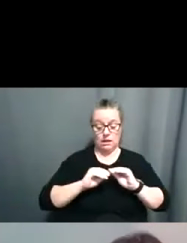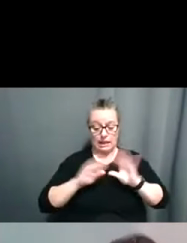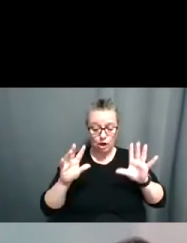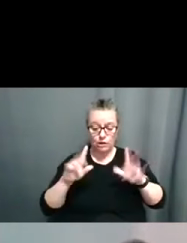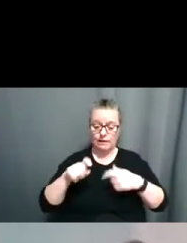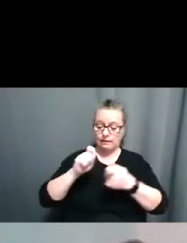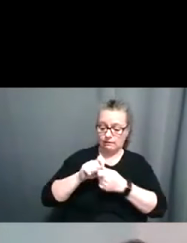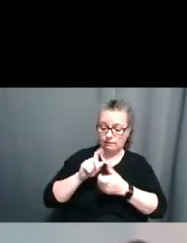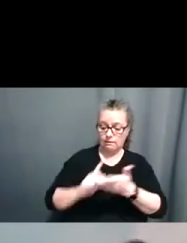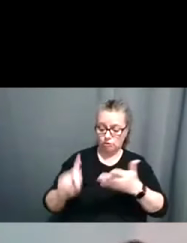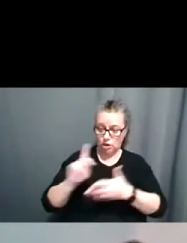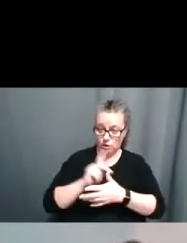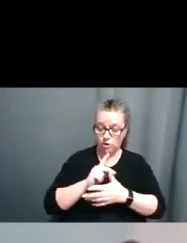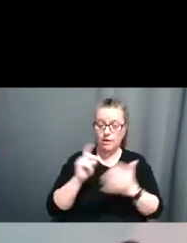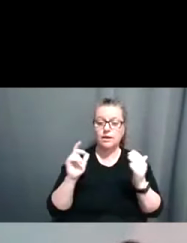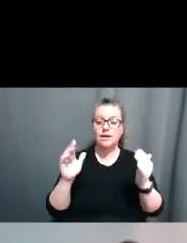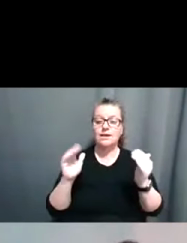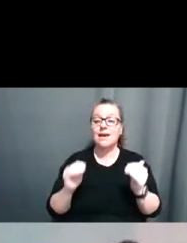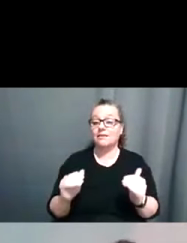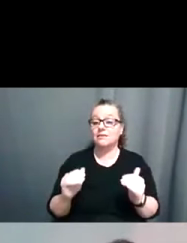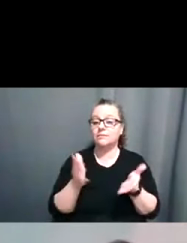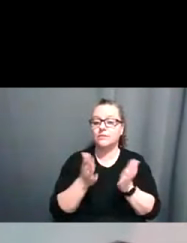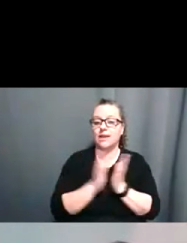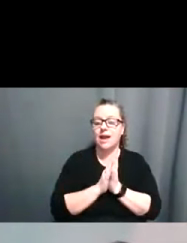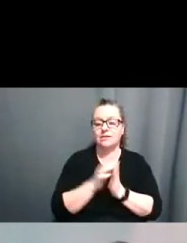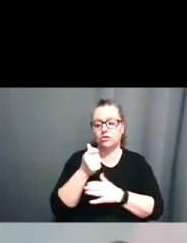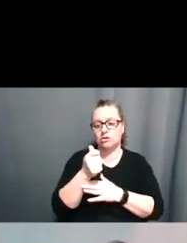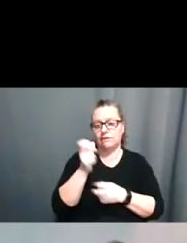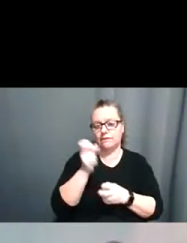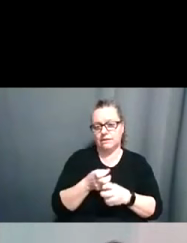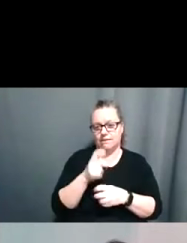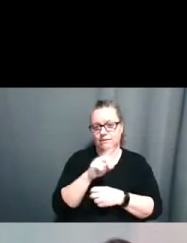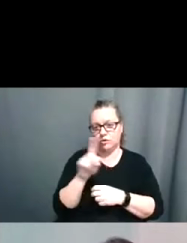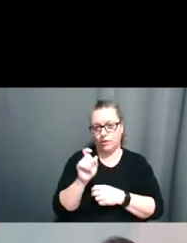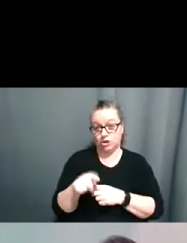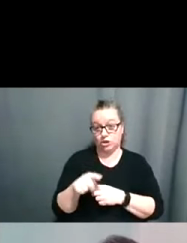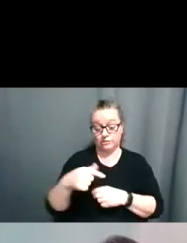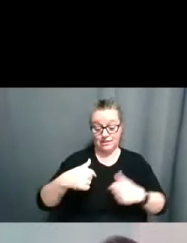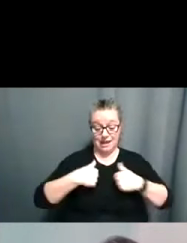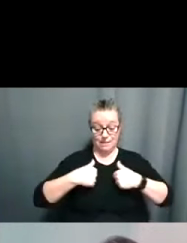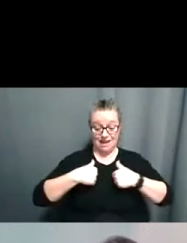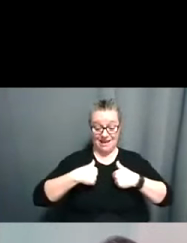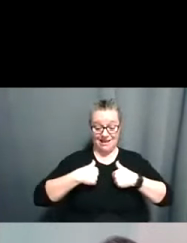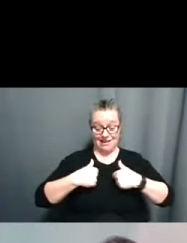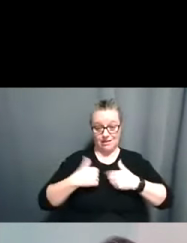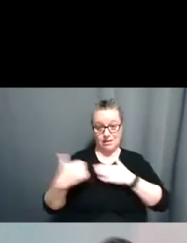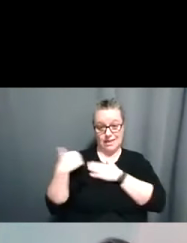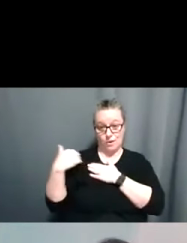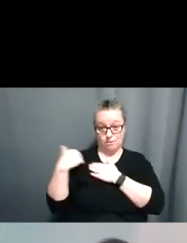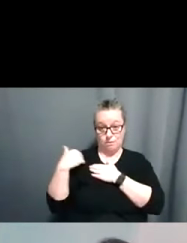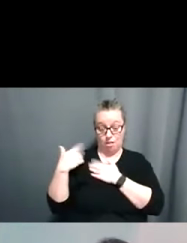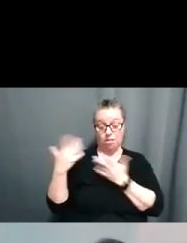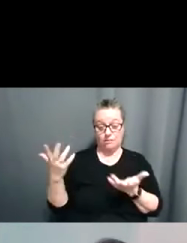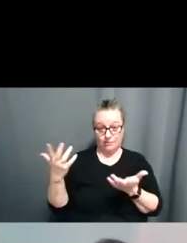and priority, the next step is to ask yourself a tough question. Am I accountable? Now,